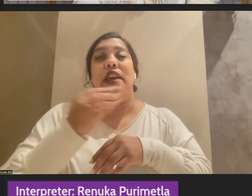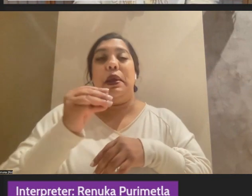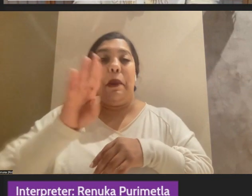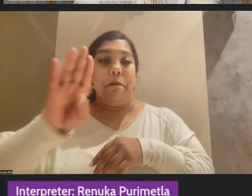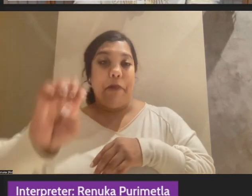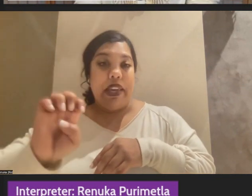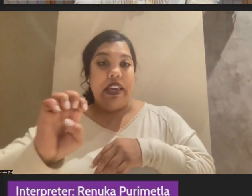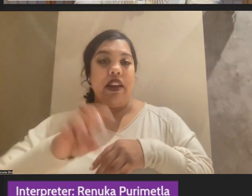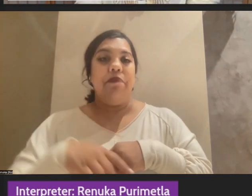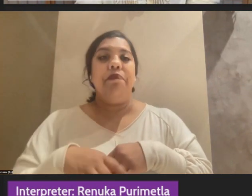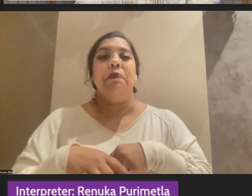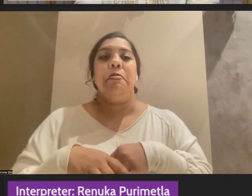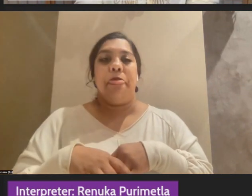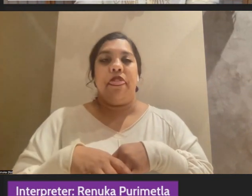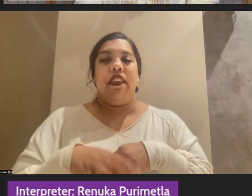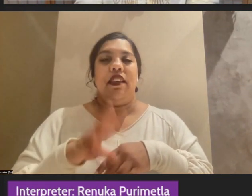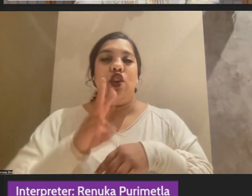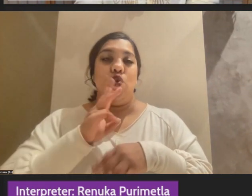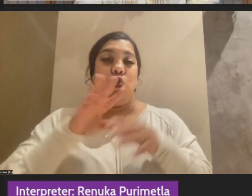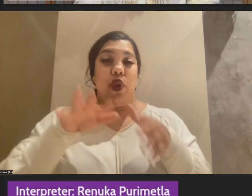River doesn't need to learn.